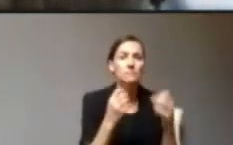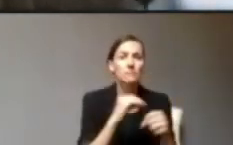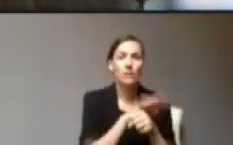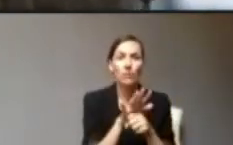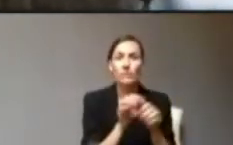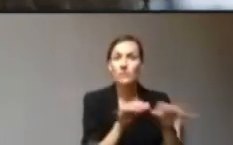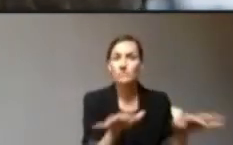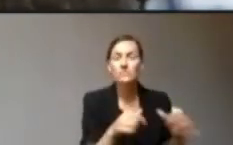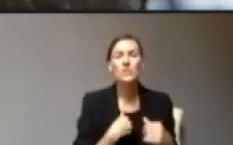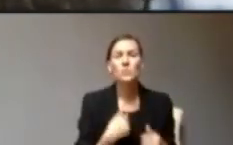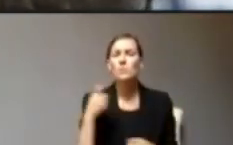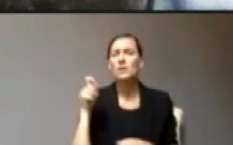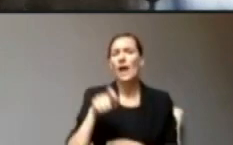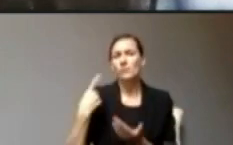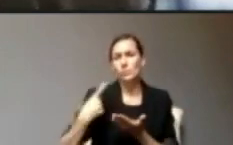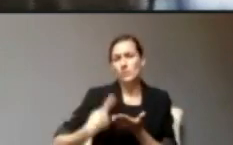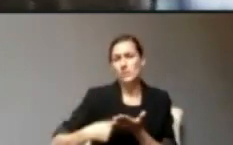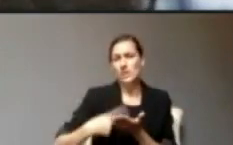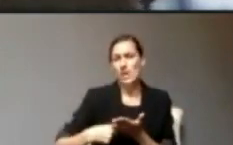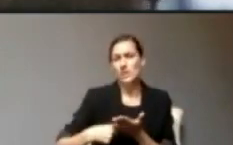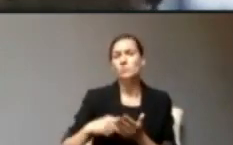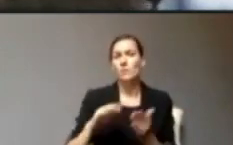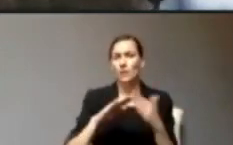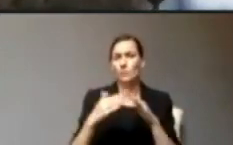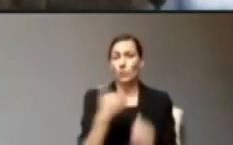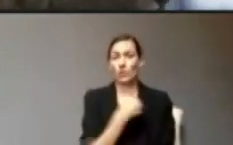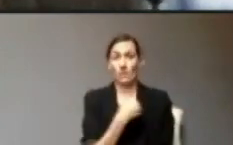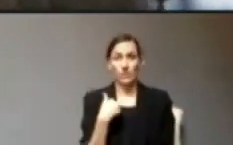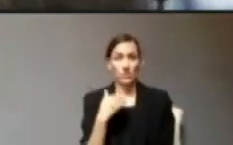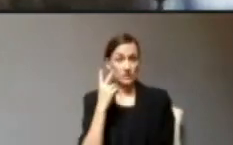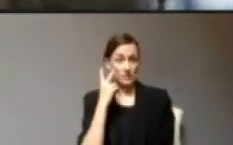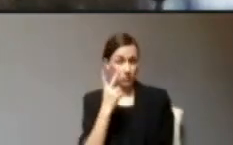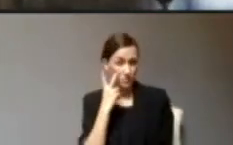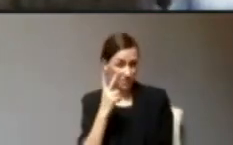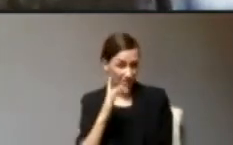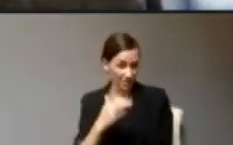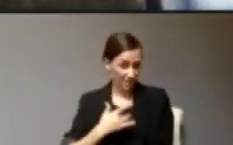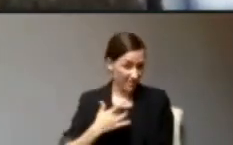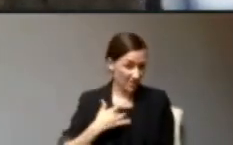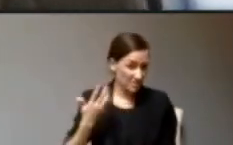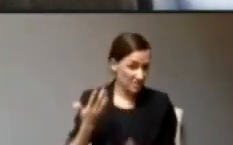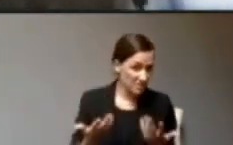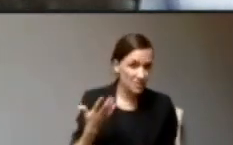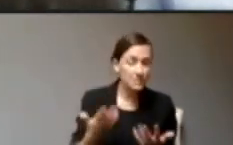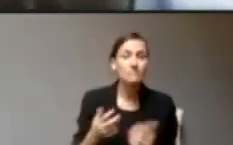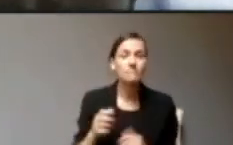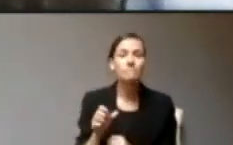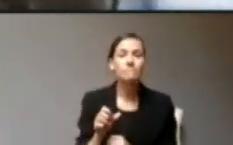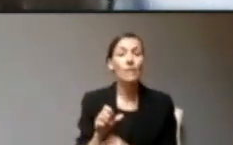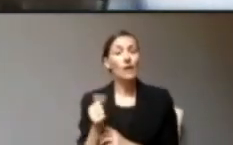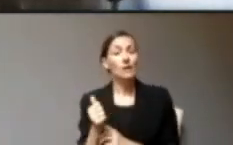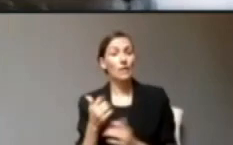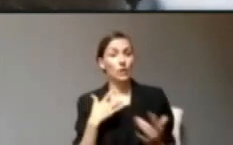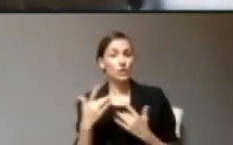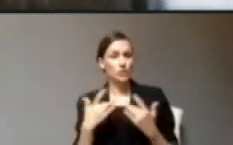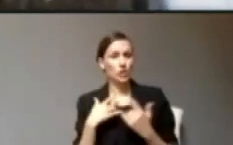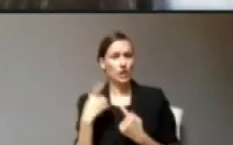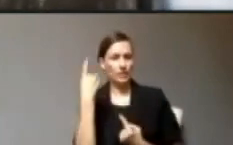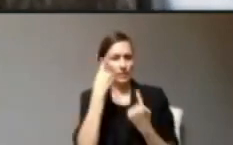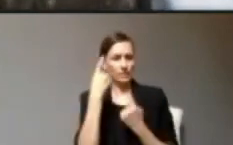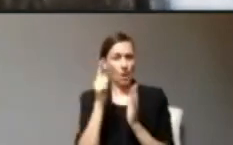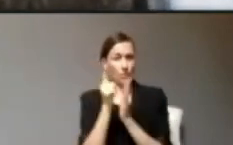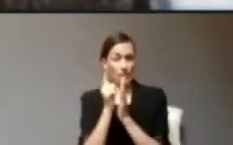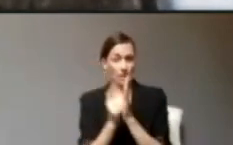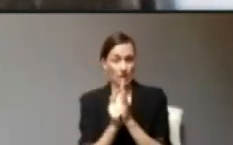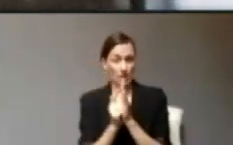community members to see how they feel. Another concern that comes up in thinking about this from a legal and